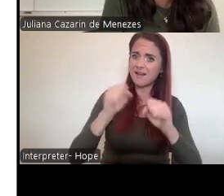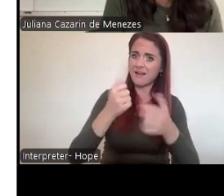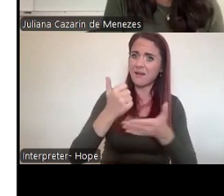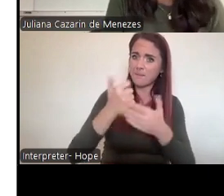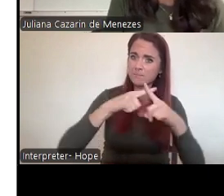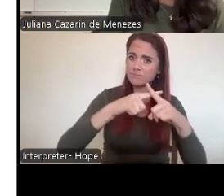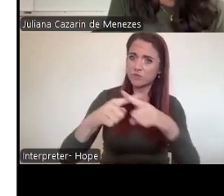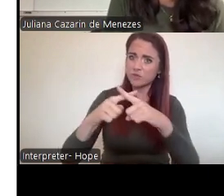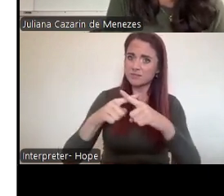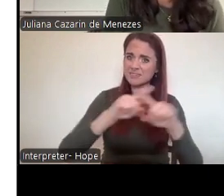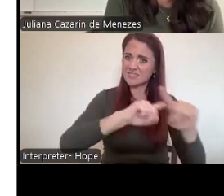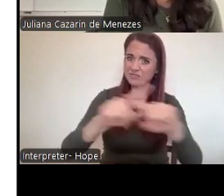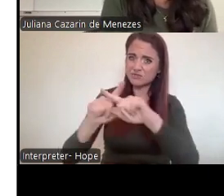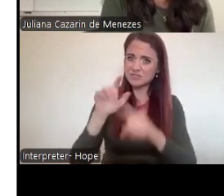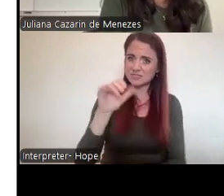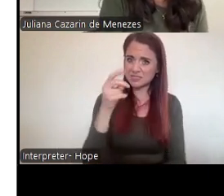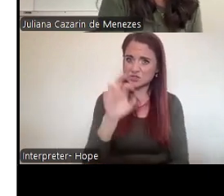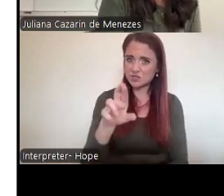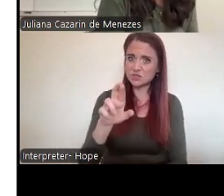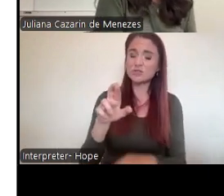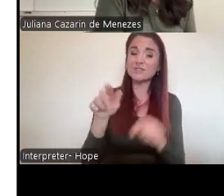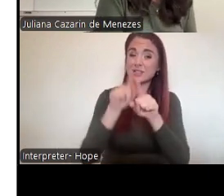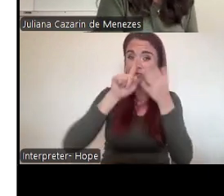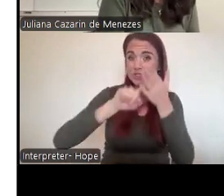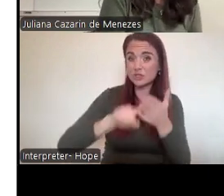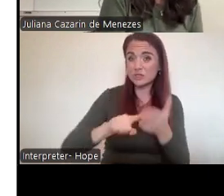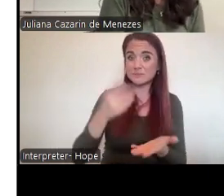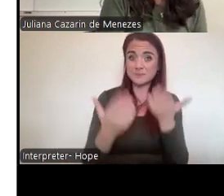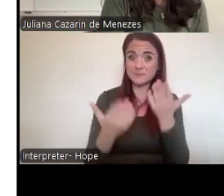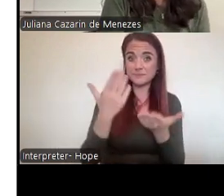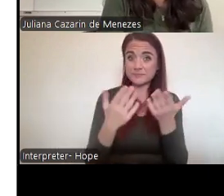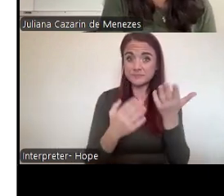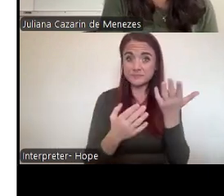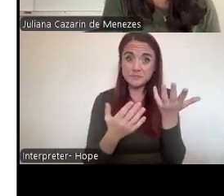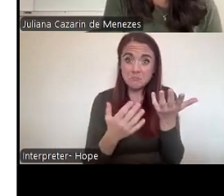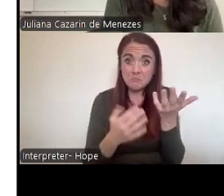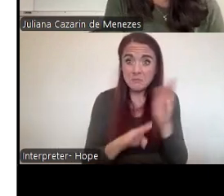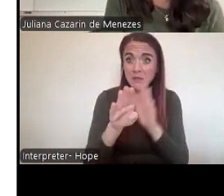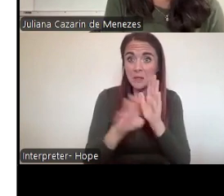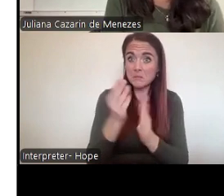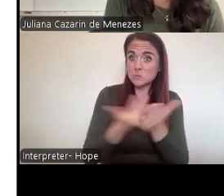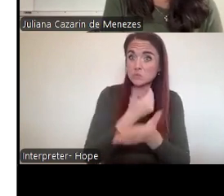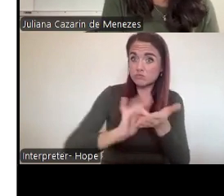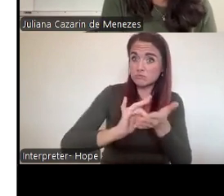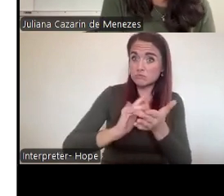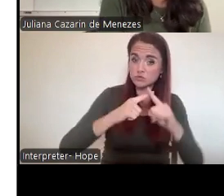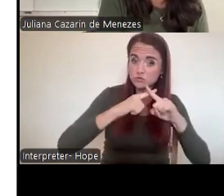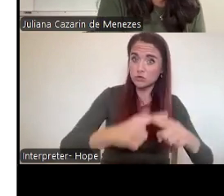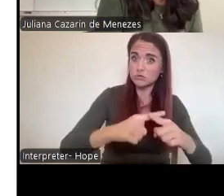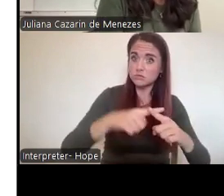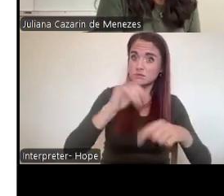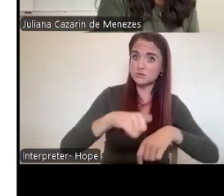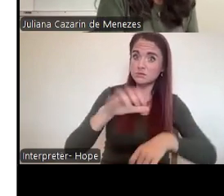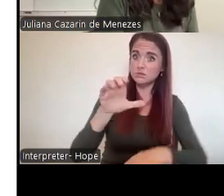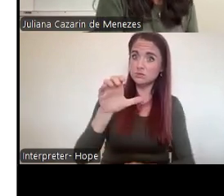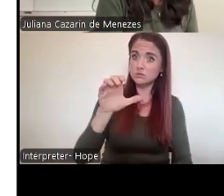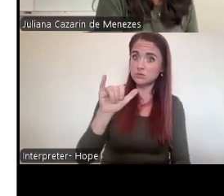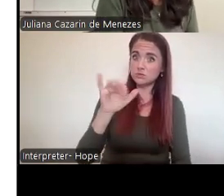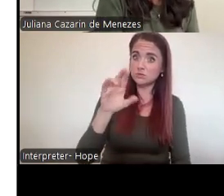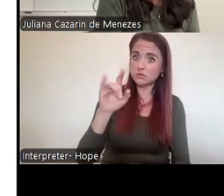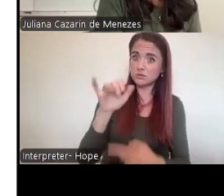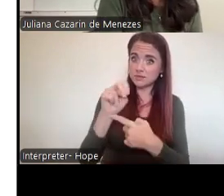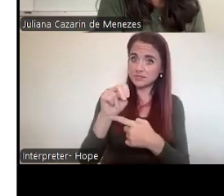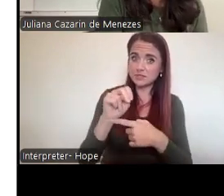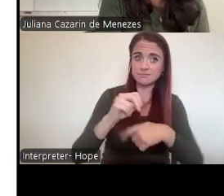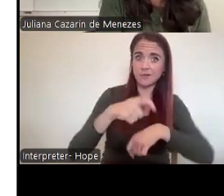cancers. And also, our research may foster the development of drugs targeting the circadian clock. As I mentioned, we still don't